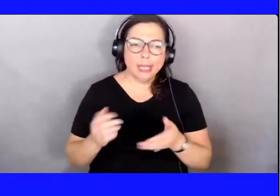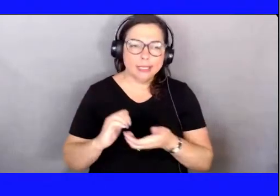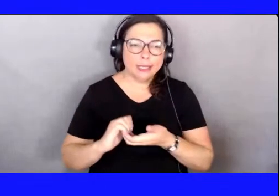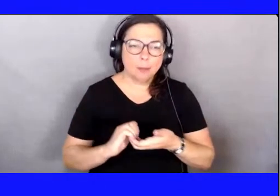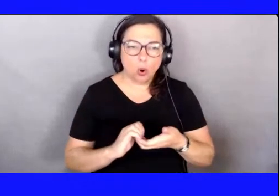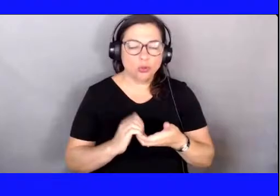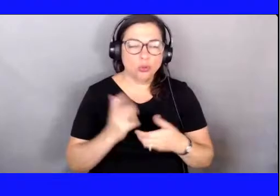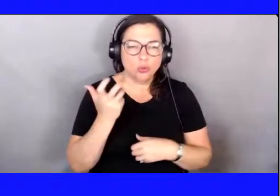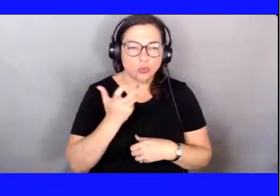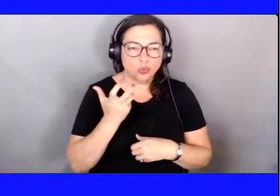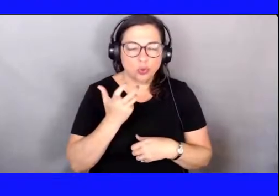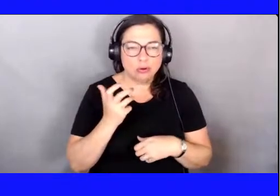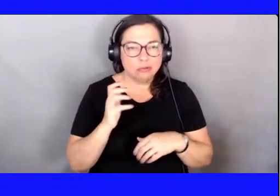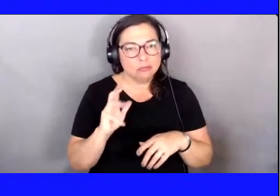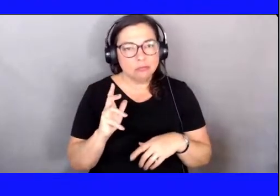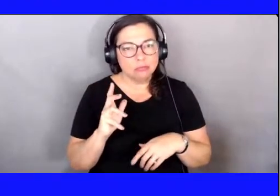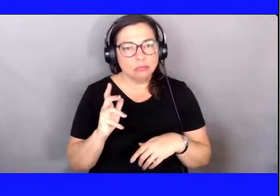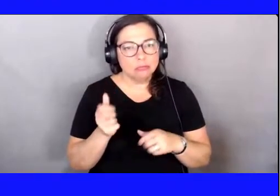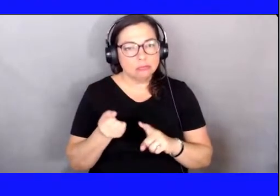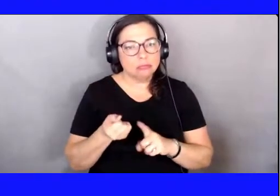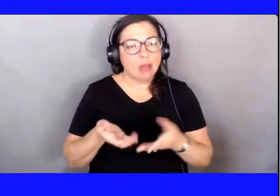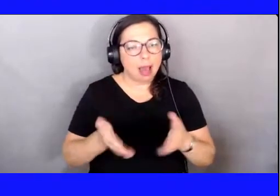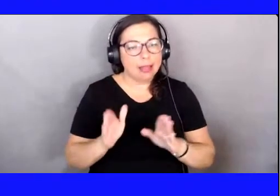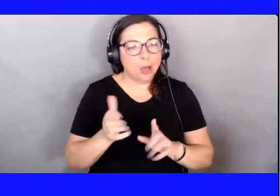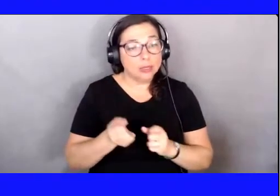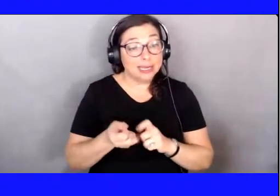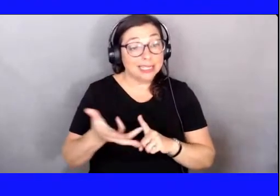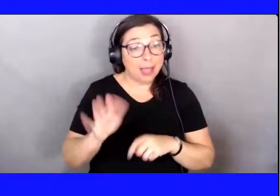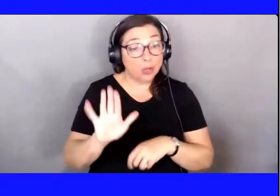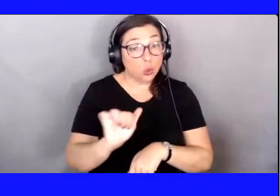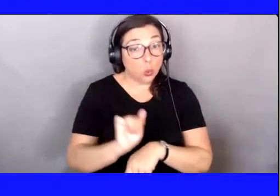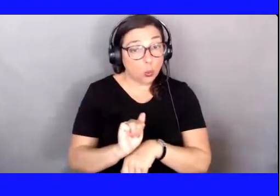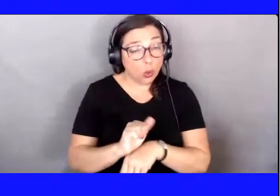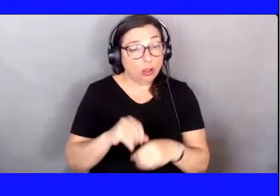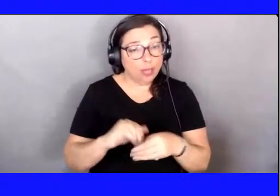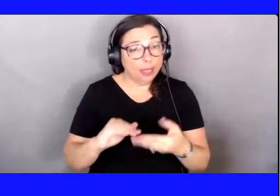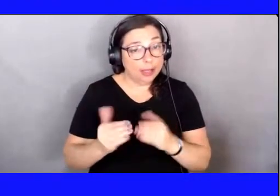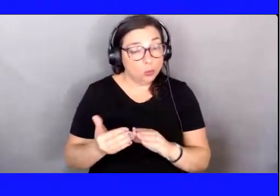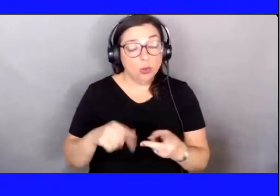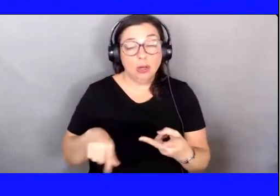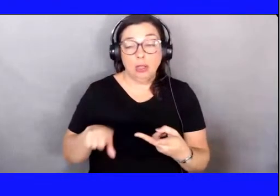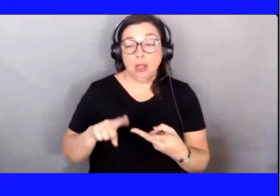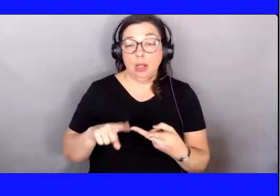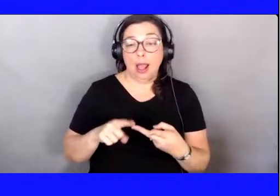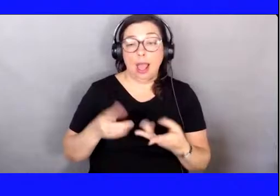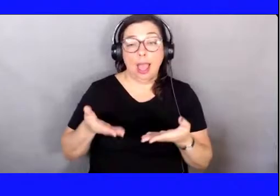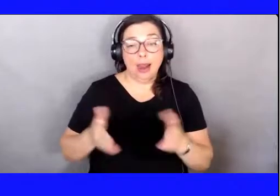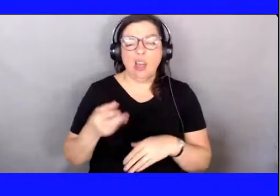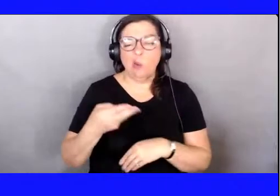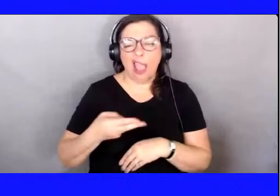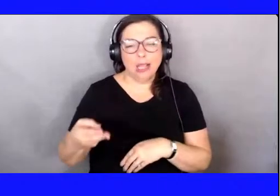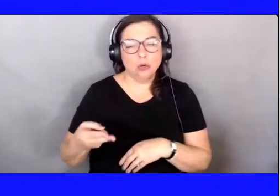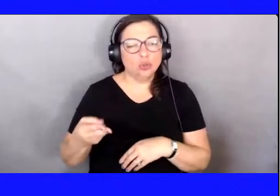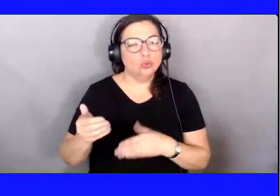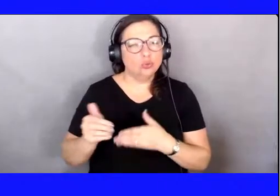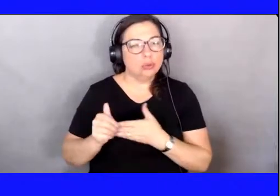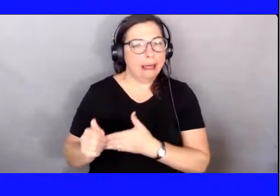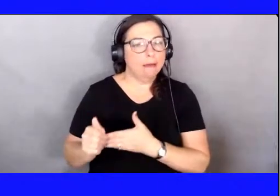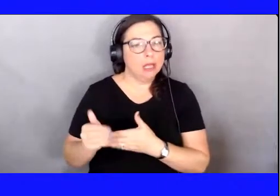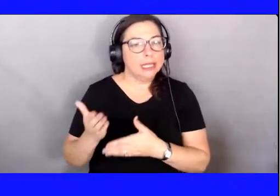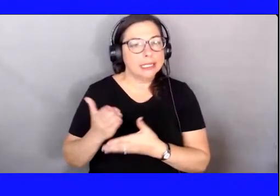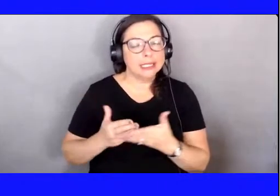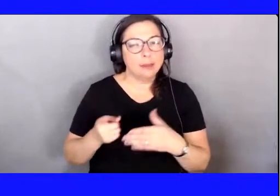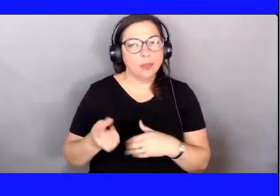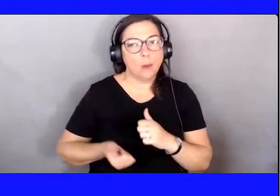incredibly strong, allowing you to expand the work that you do in the community and allowing H&H to navigate some of their